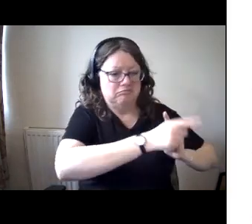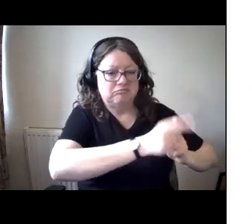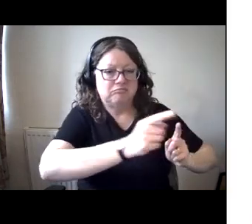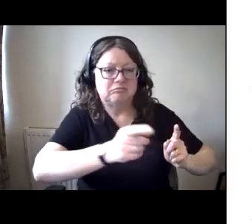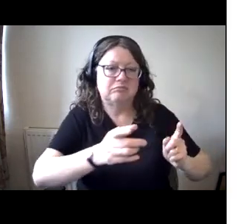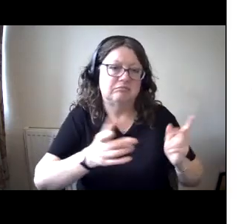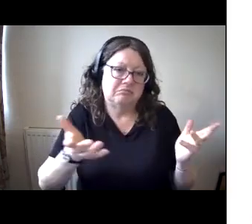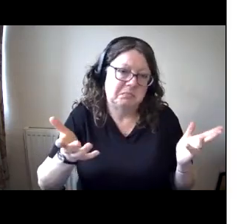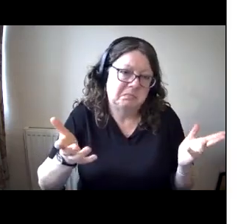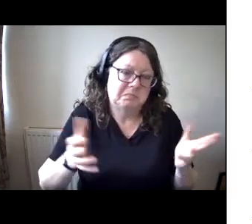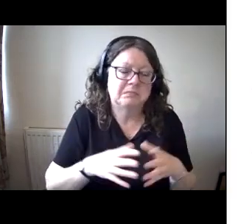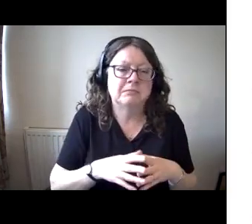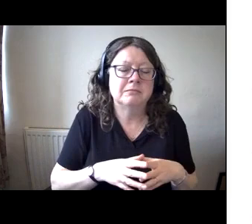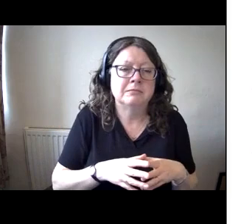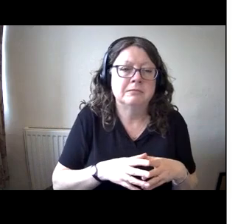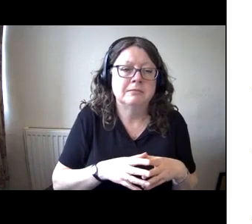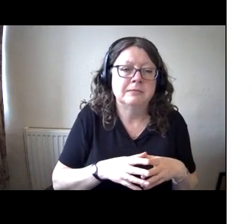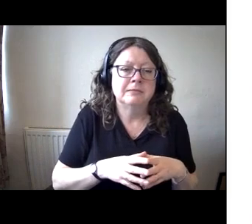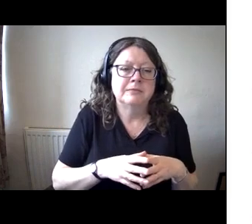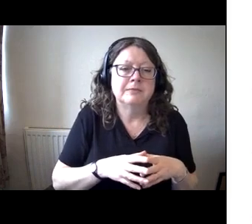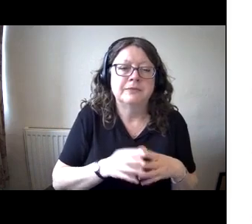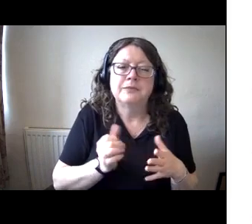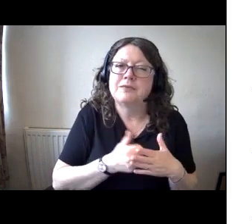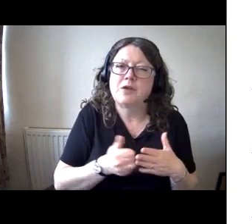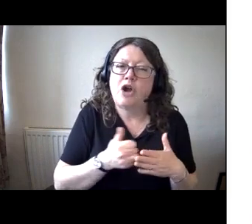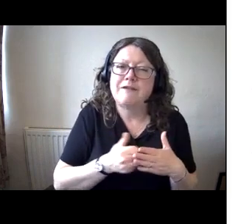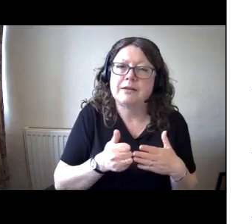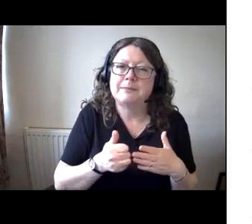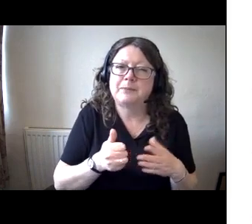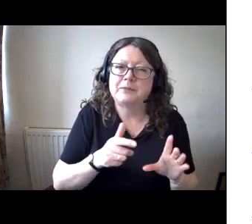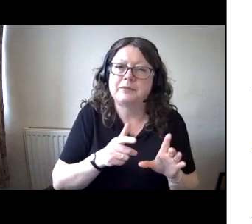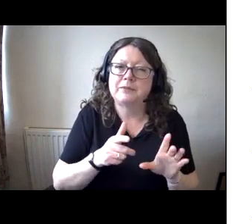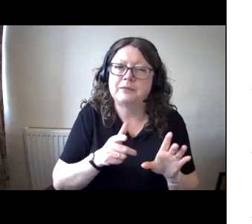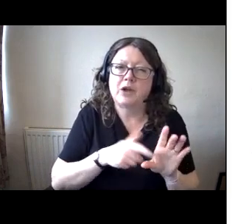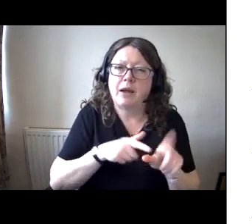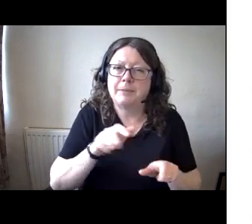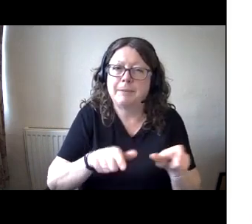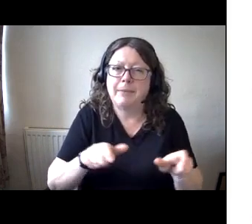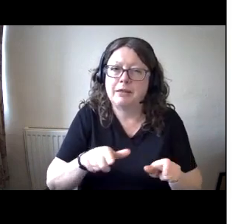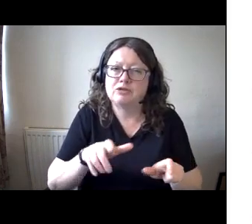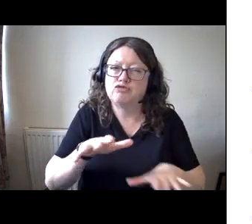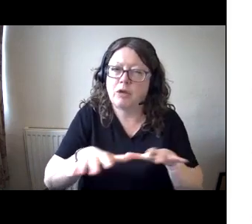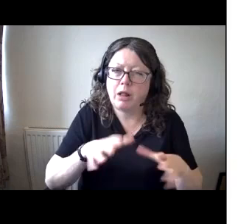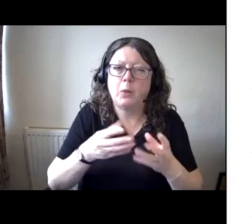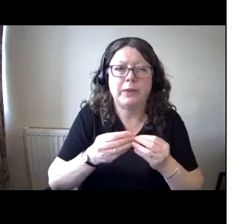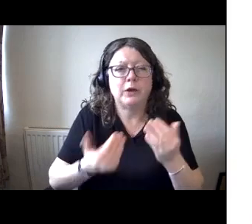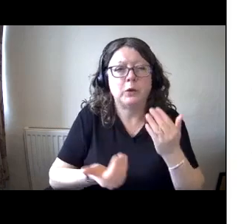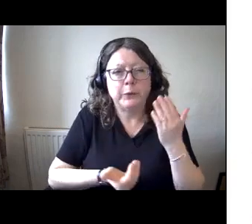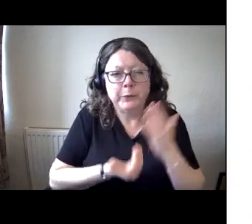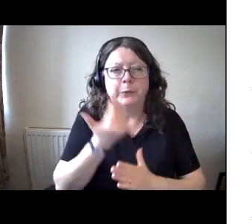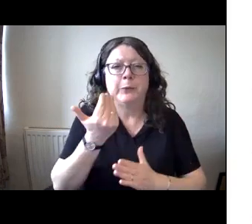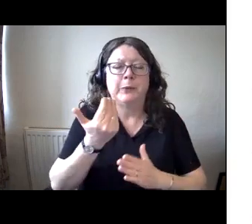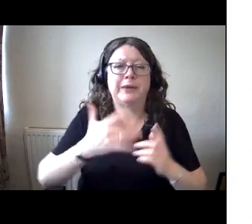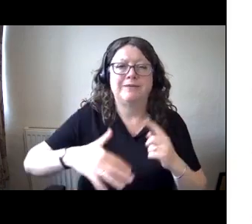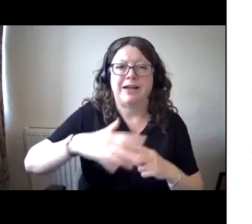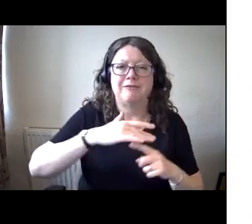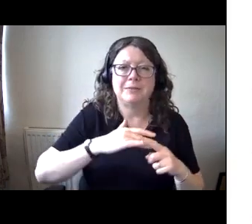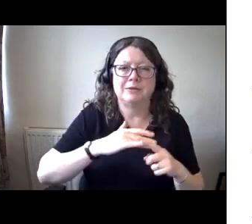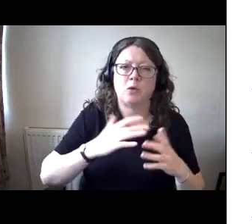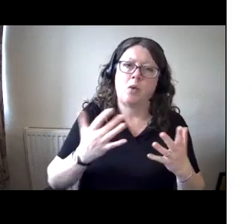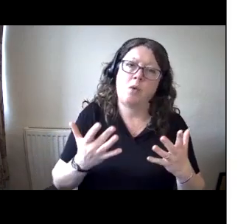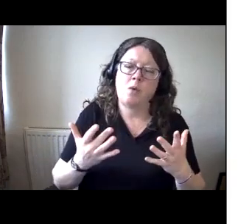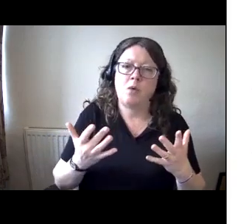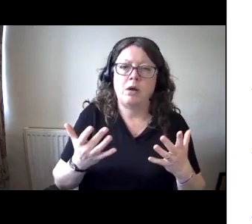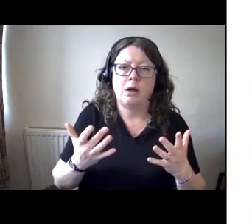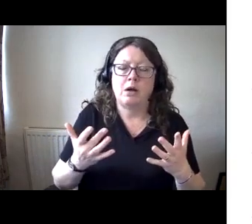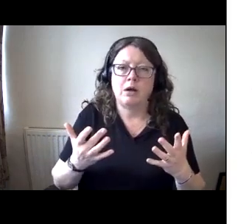of our young people can often struggle with new situations, new environments, unexpected change. They might get